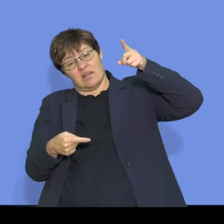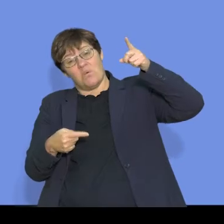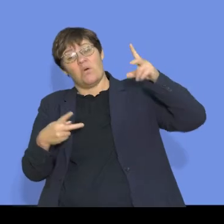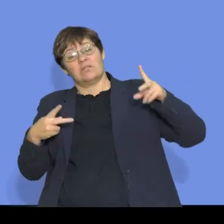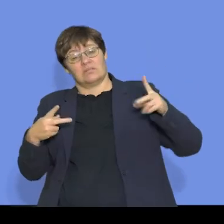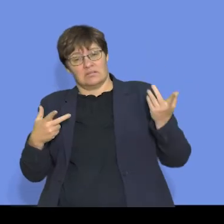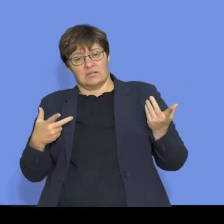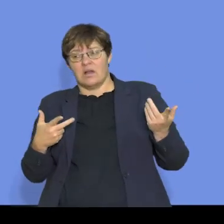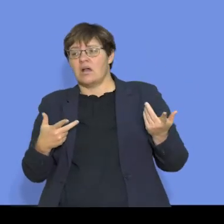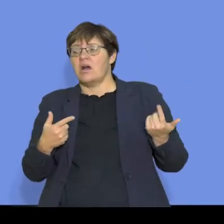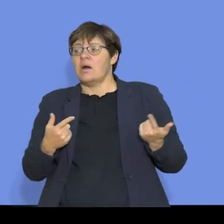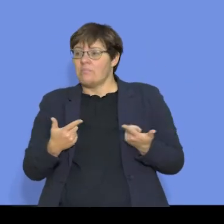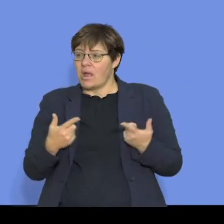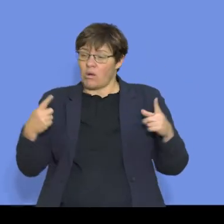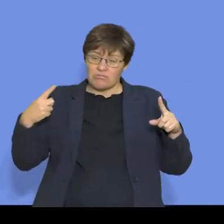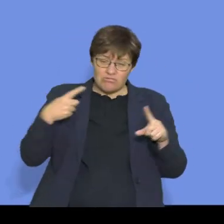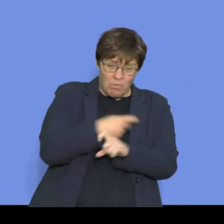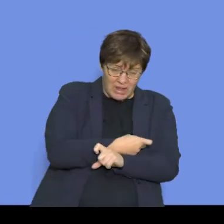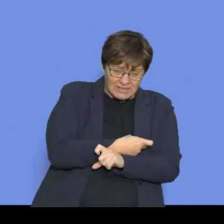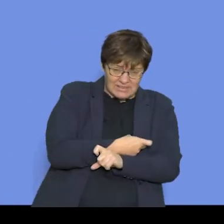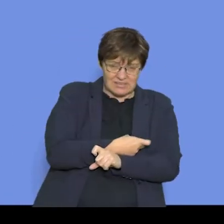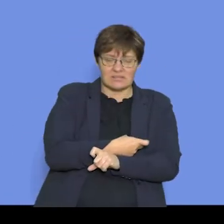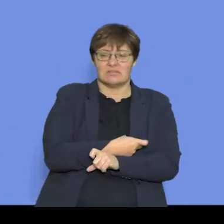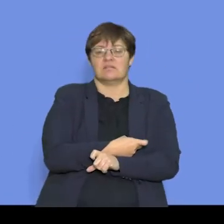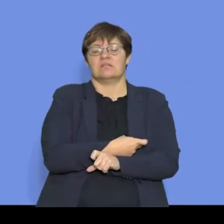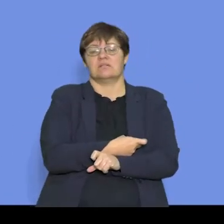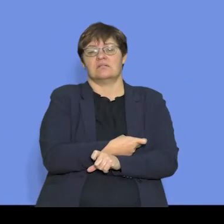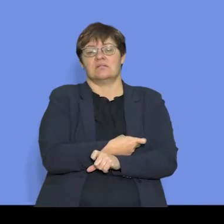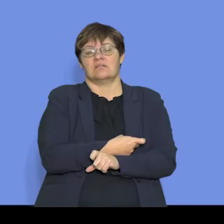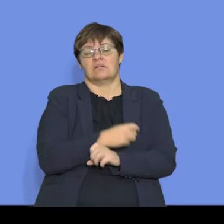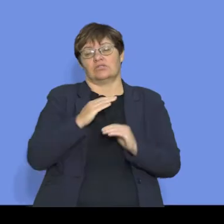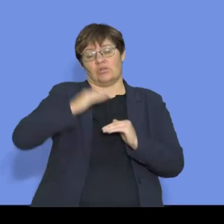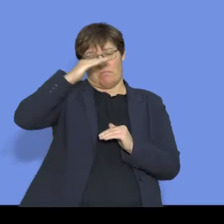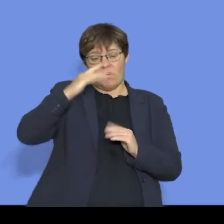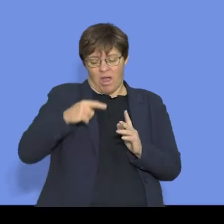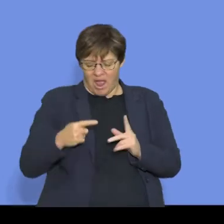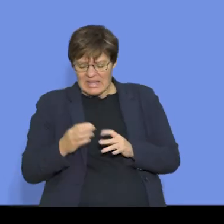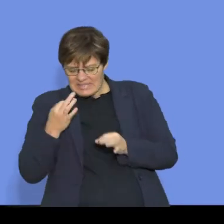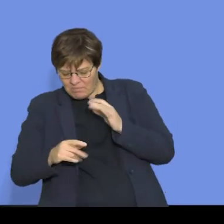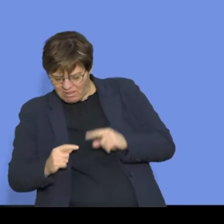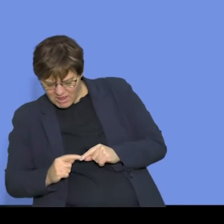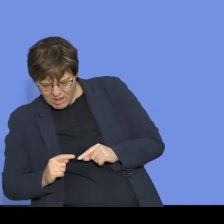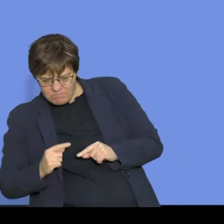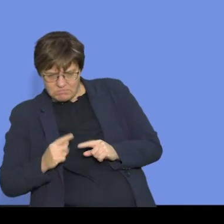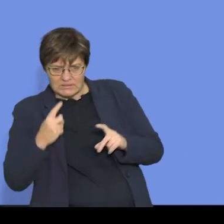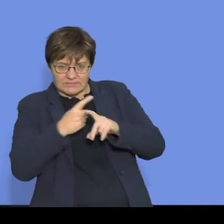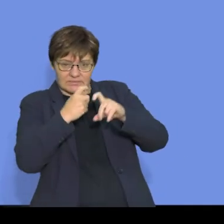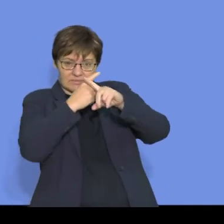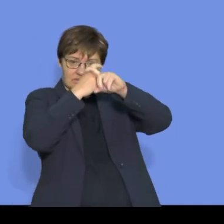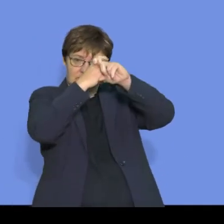were at the bottom, and the more complex organisms were near the top.